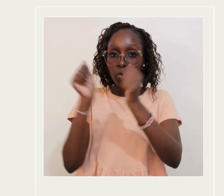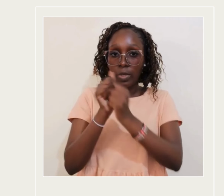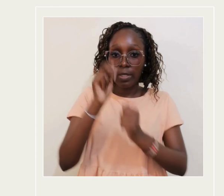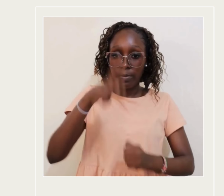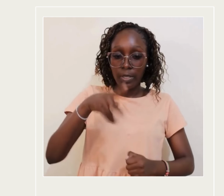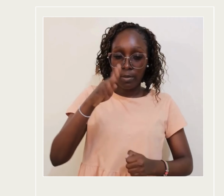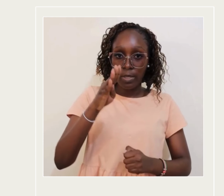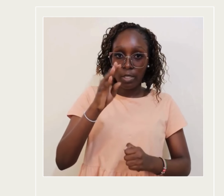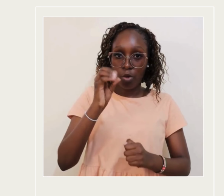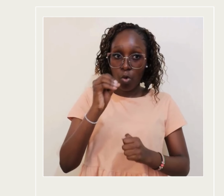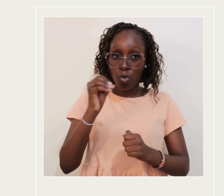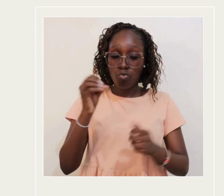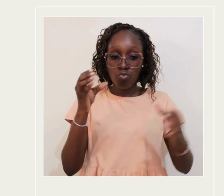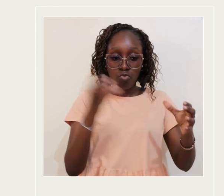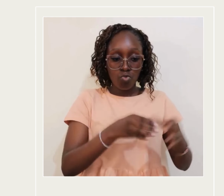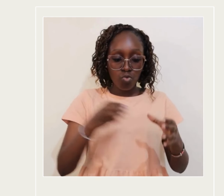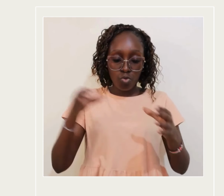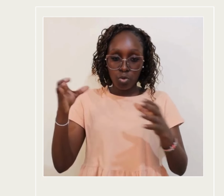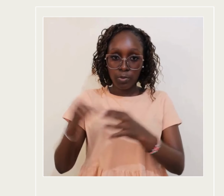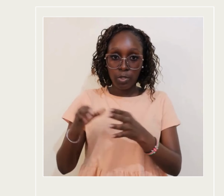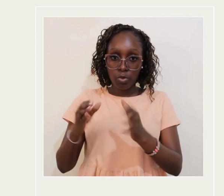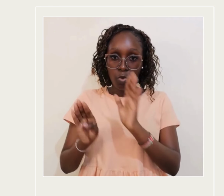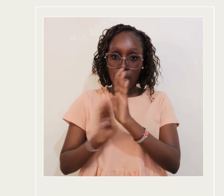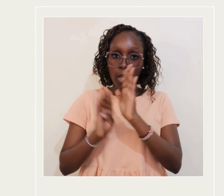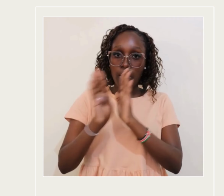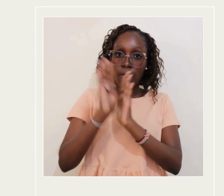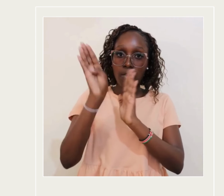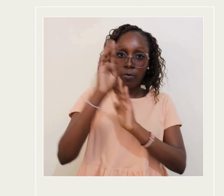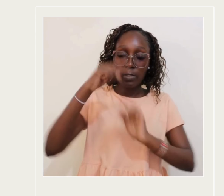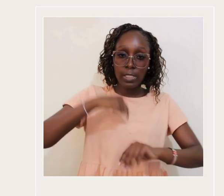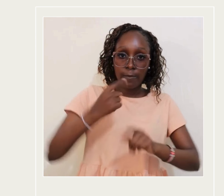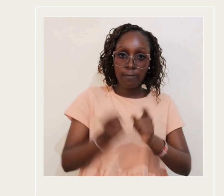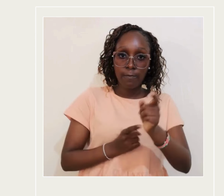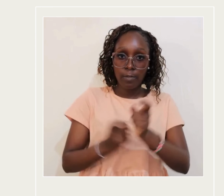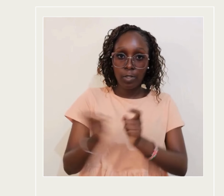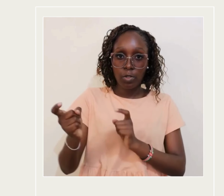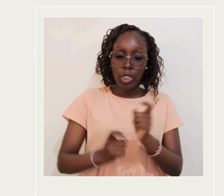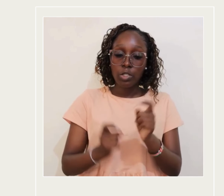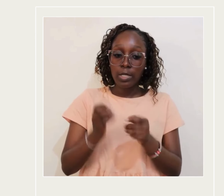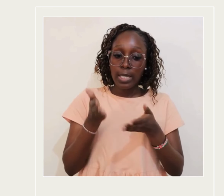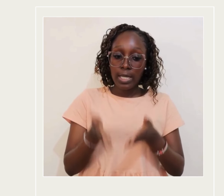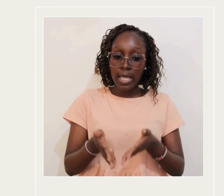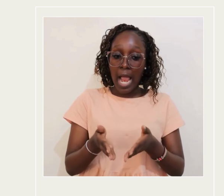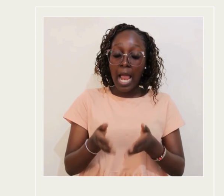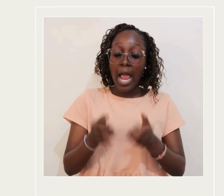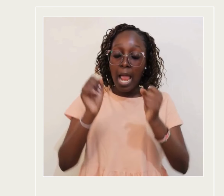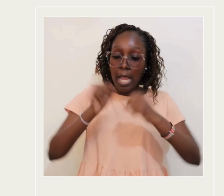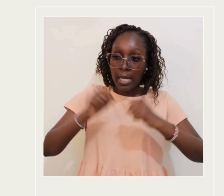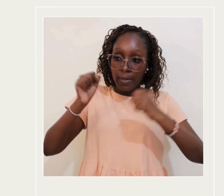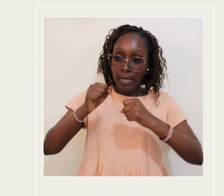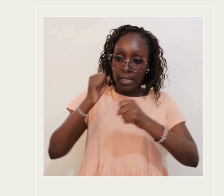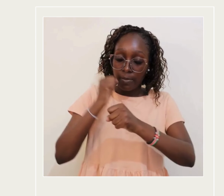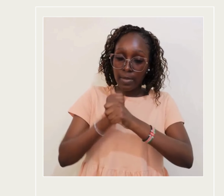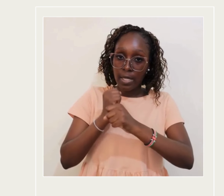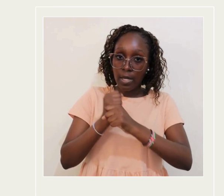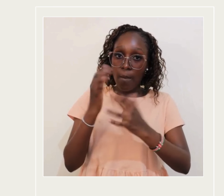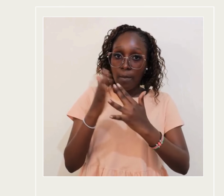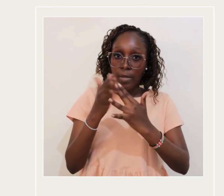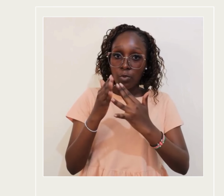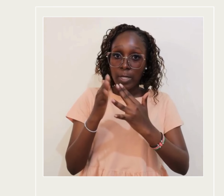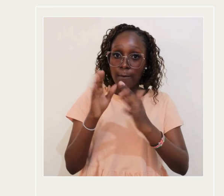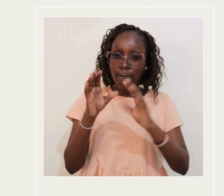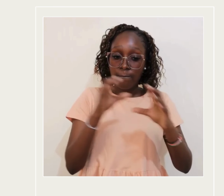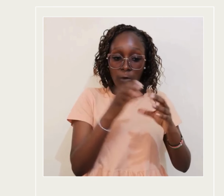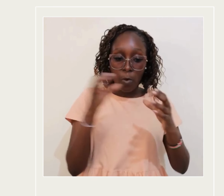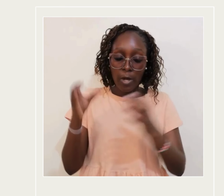collaborates with PBO forums to improve self-regulation. In this case, agreements between